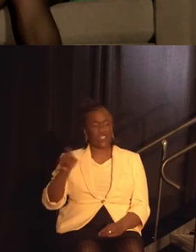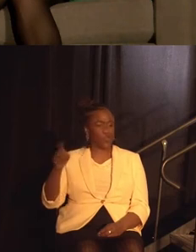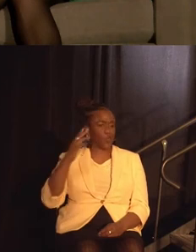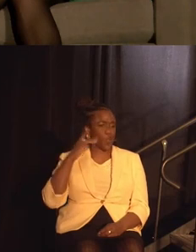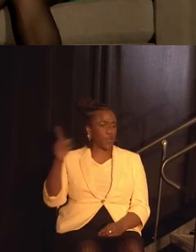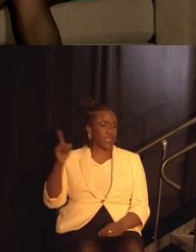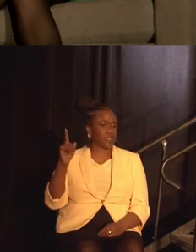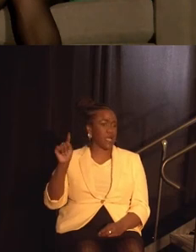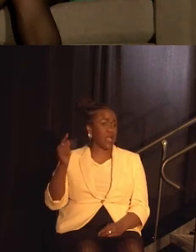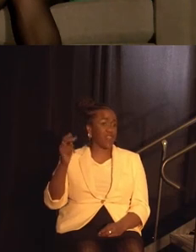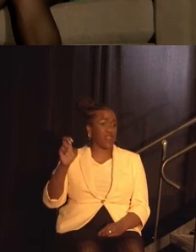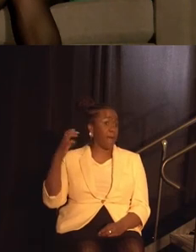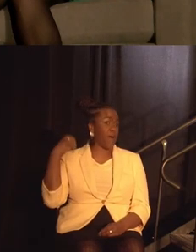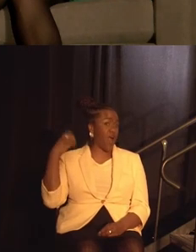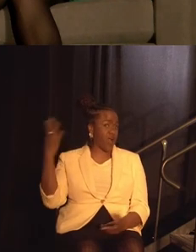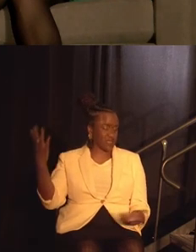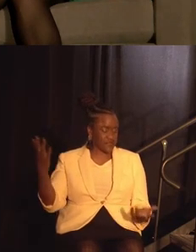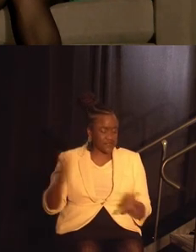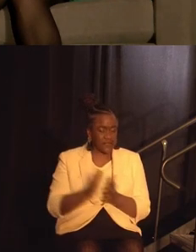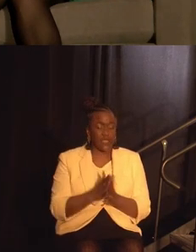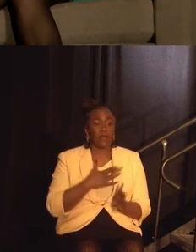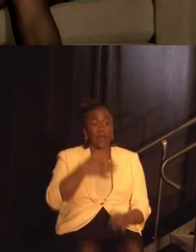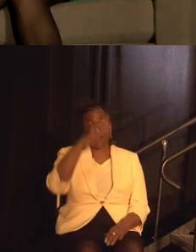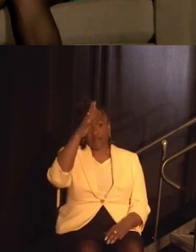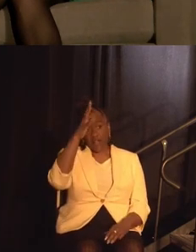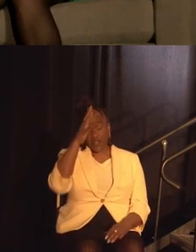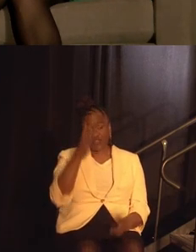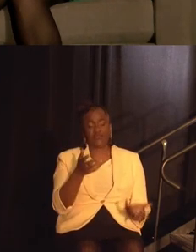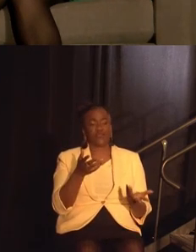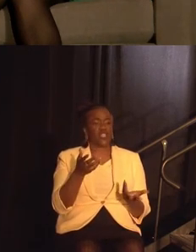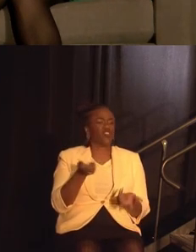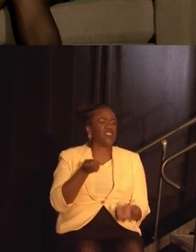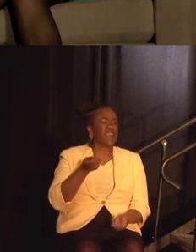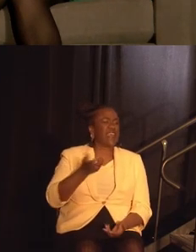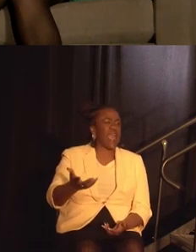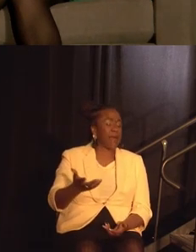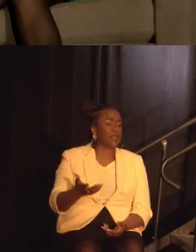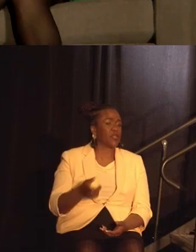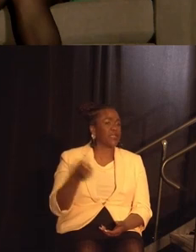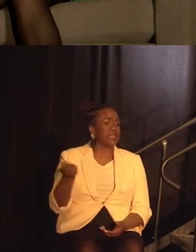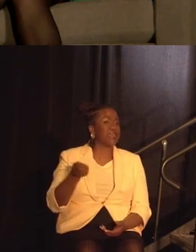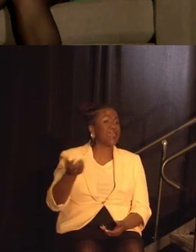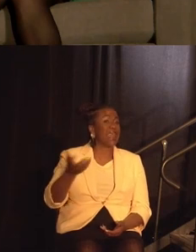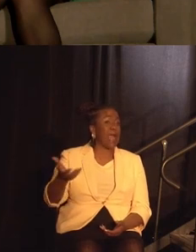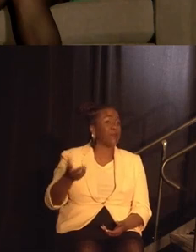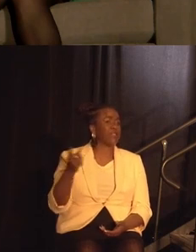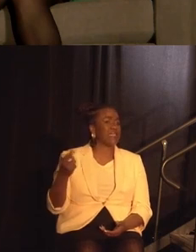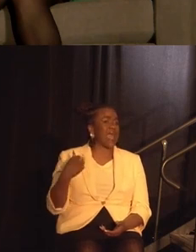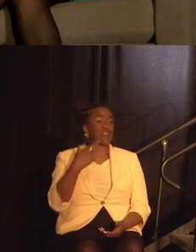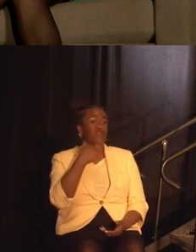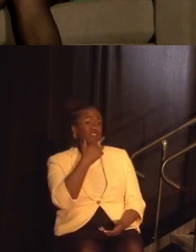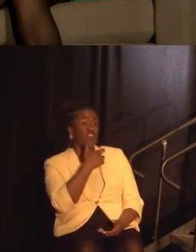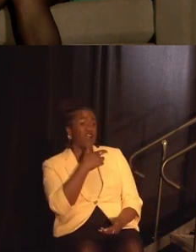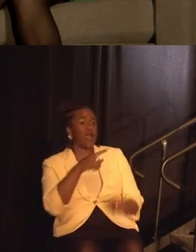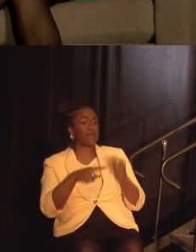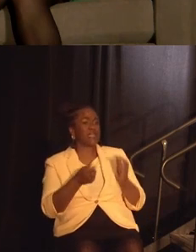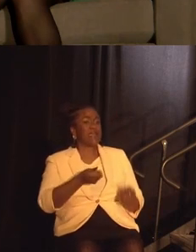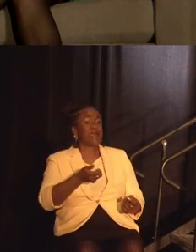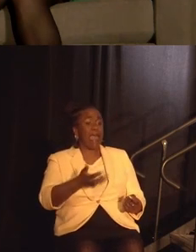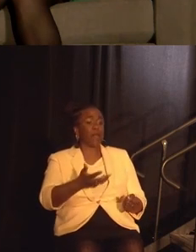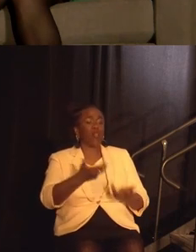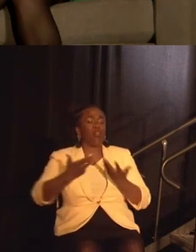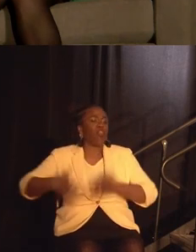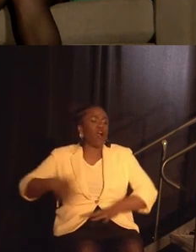my father is a gambler, and I grew up in a Chinese American restaurant, and he gambled the restaurant away. So this is the very beginning of that